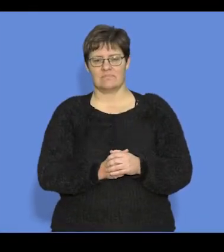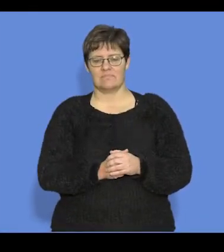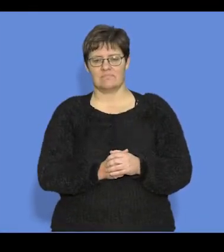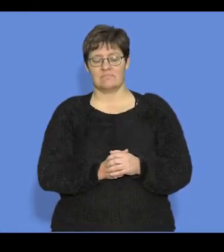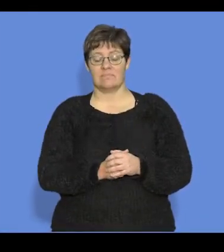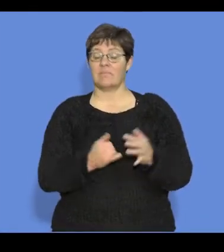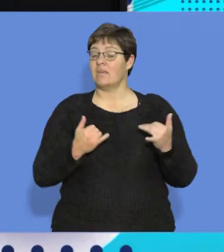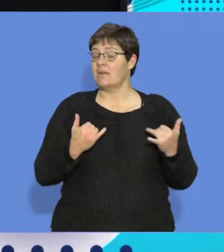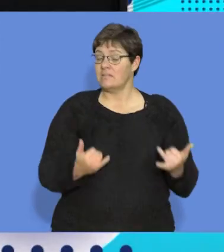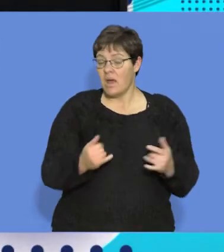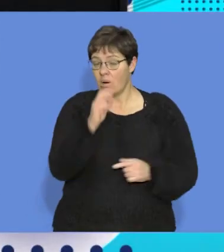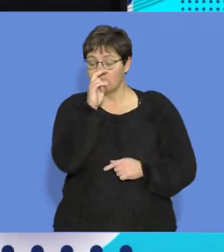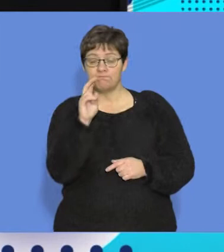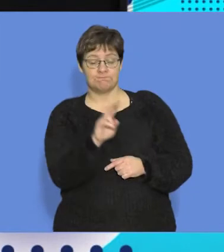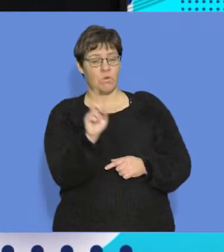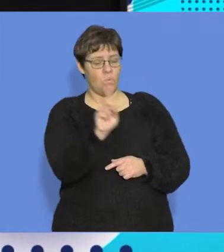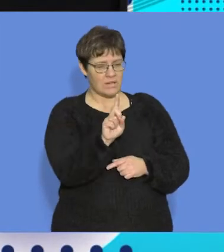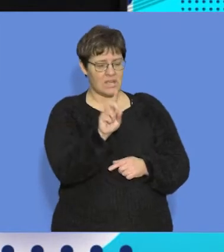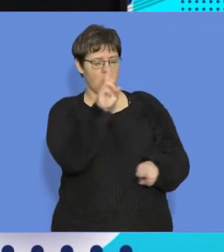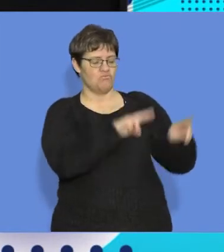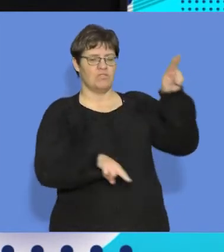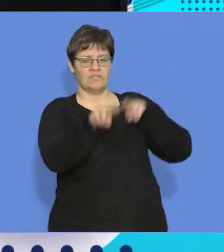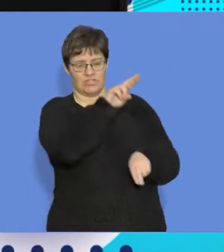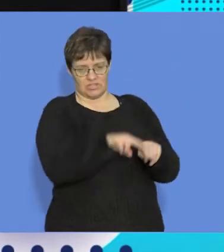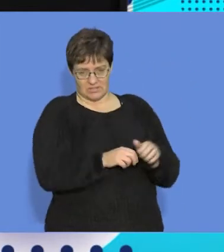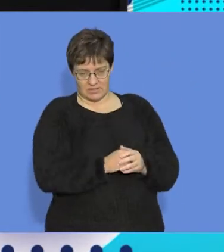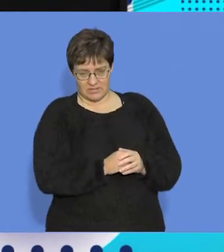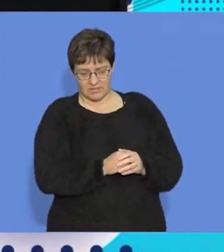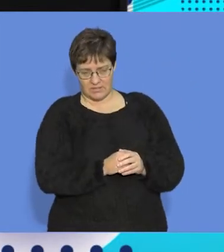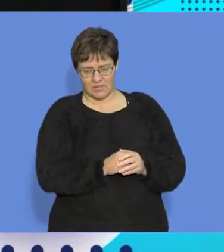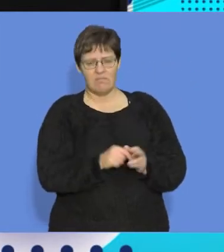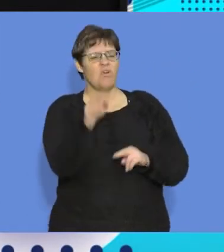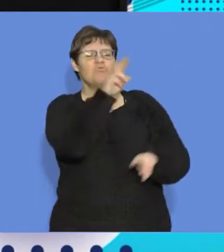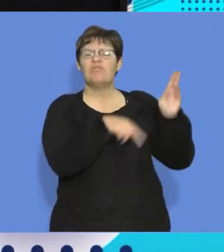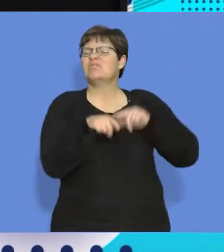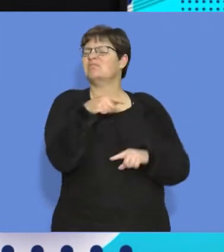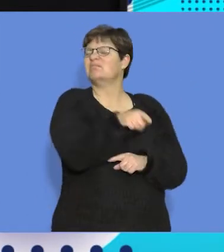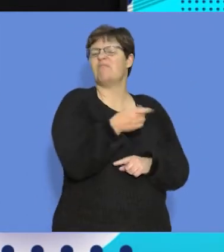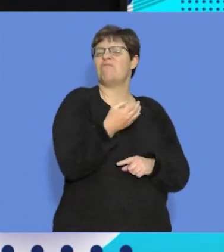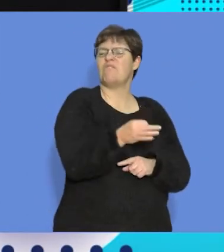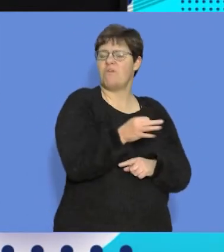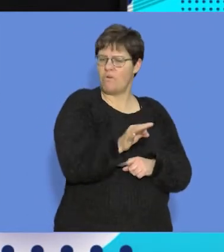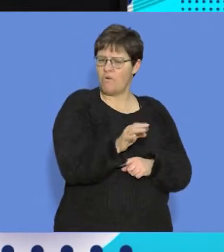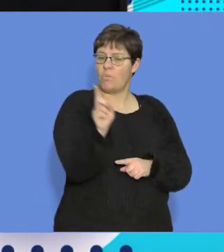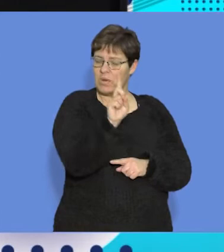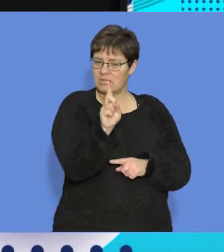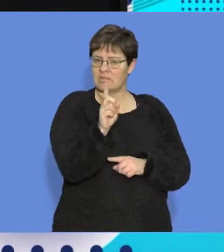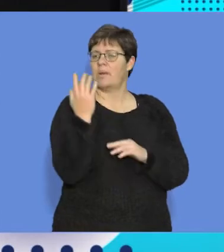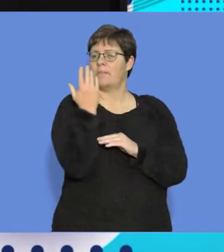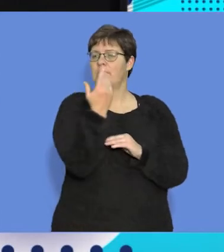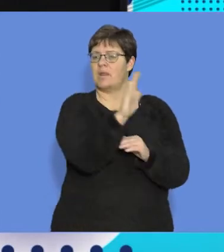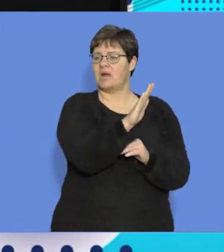We are going to be looking at a revision, first of all, of plant